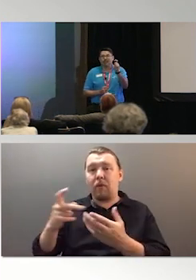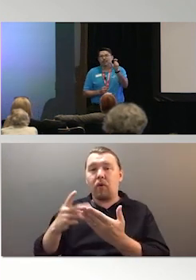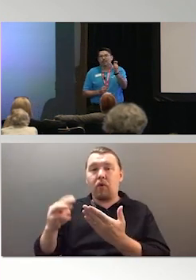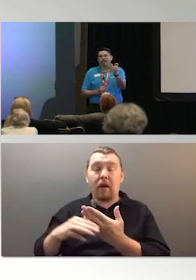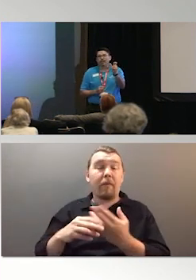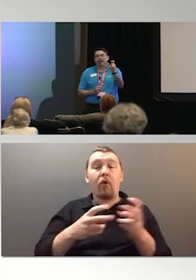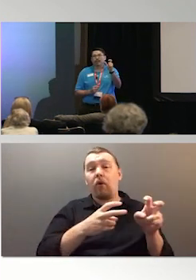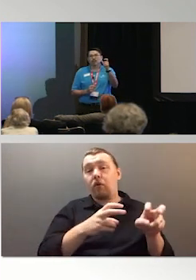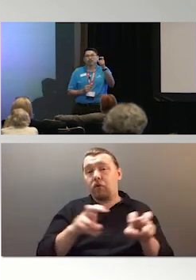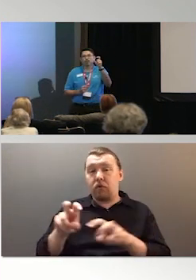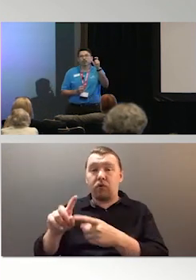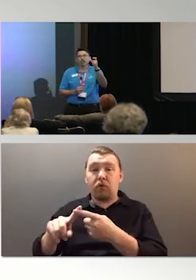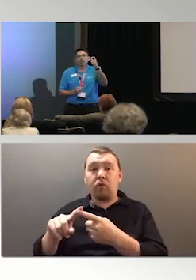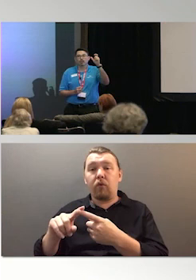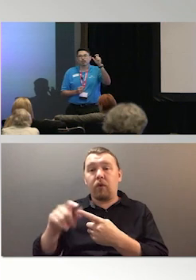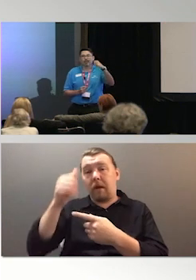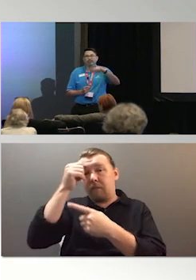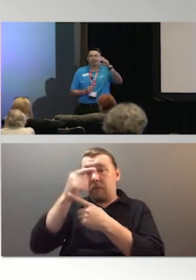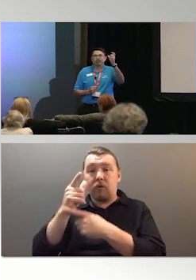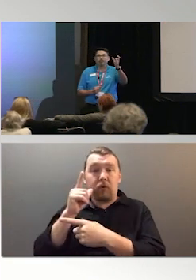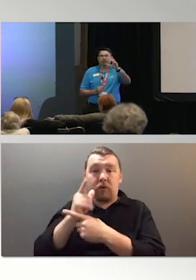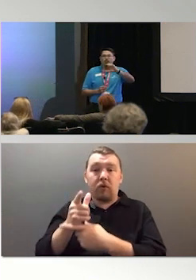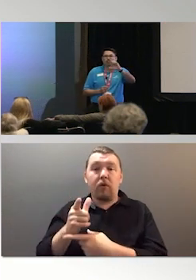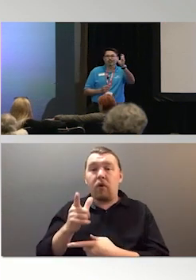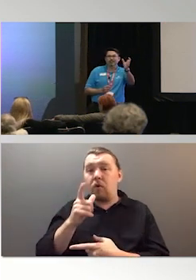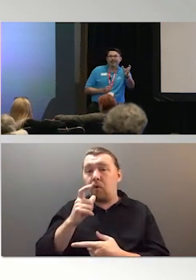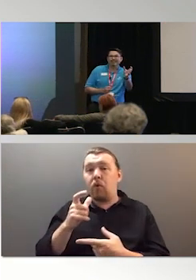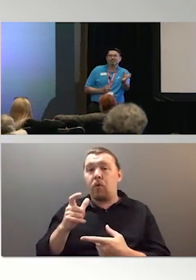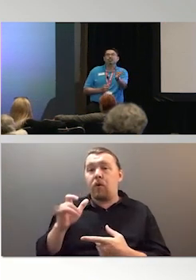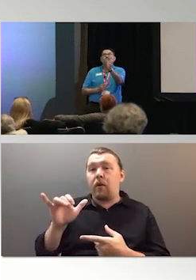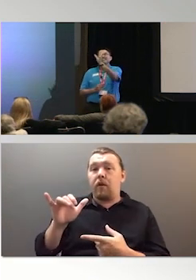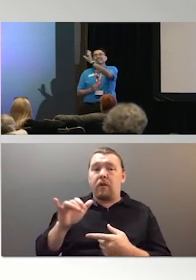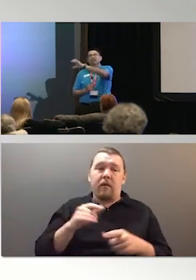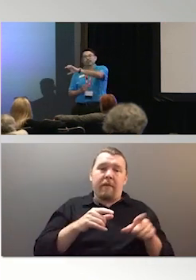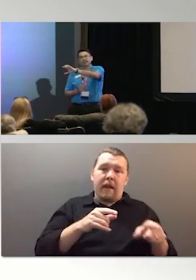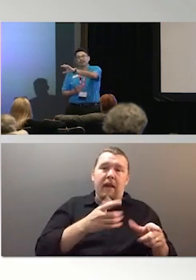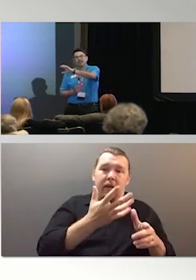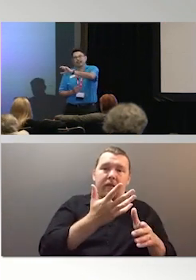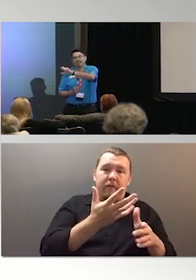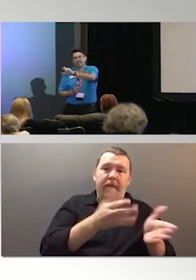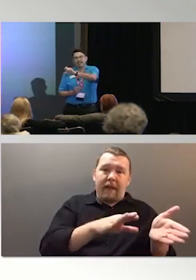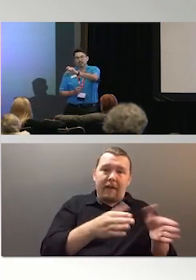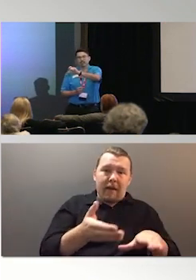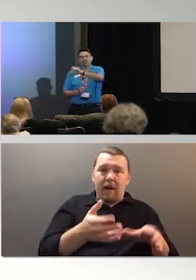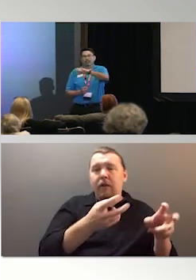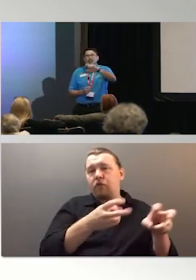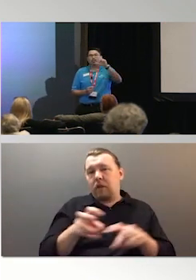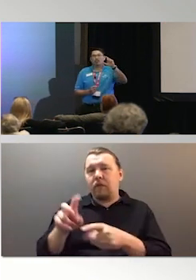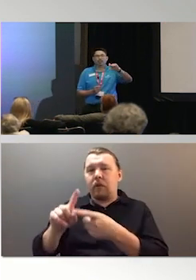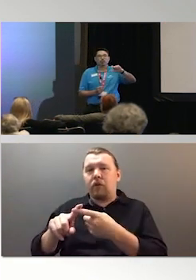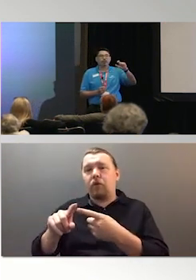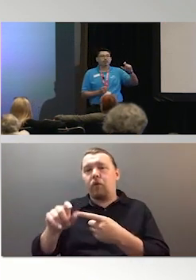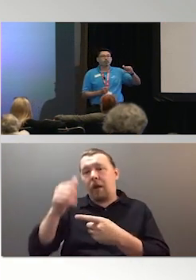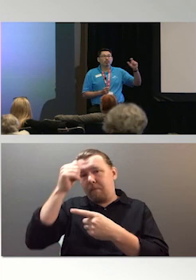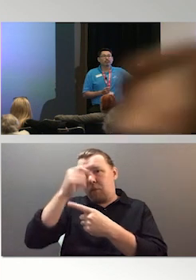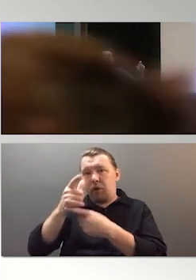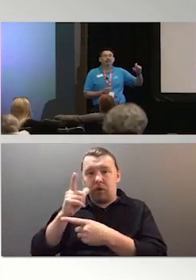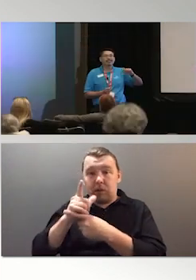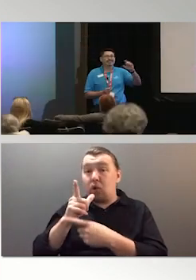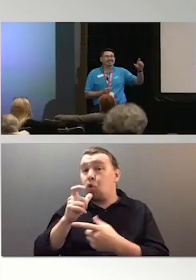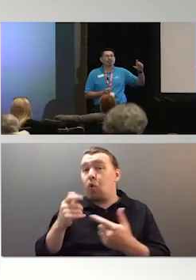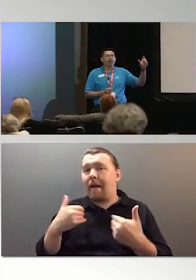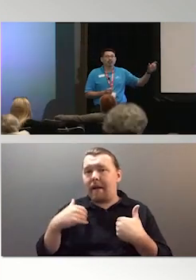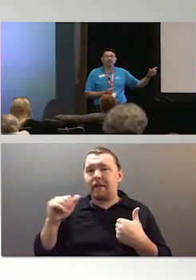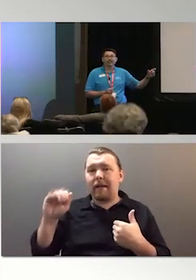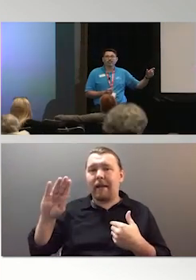sibling who after that person passes to a sibling that has an ABLE account. If you wanted to move this money